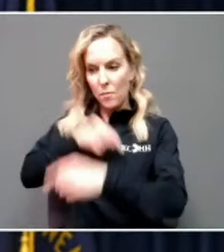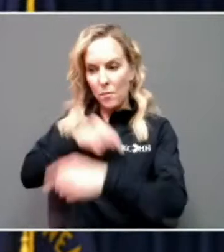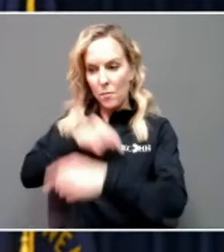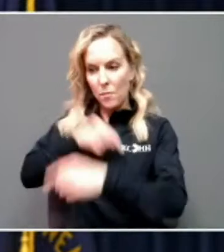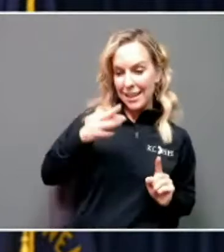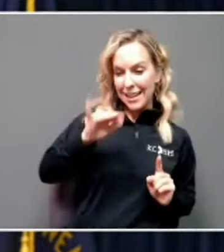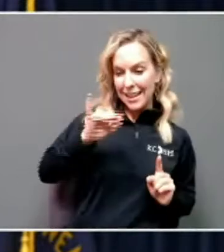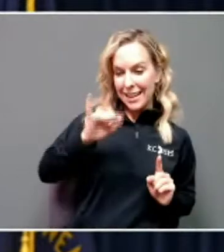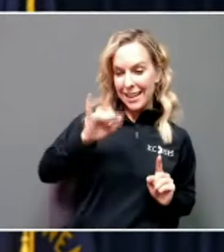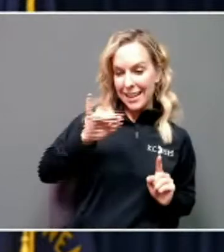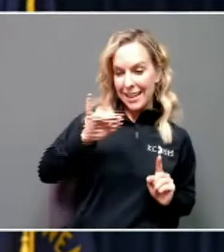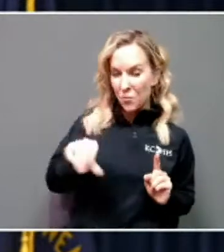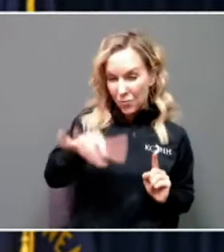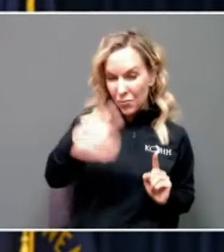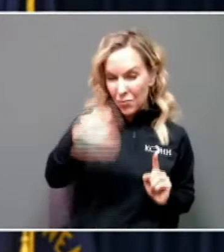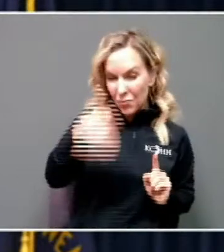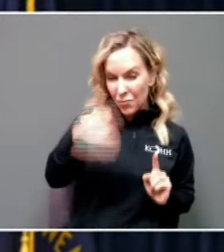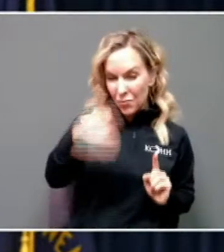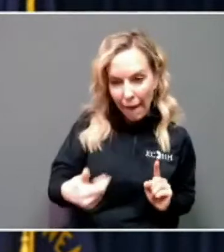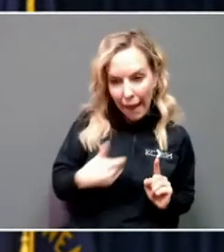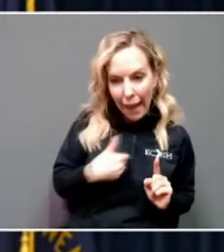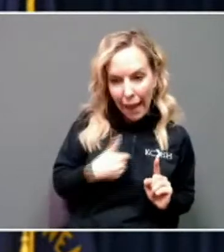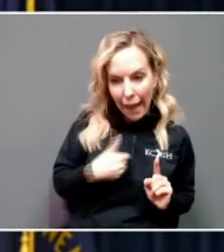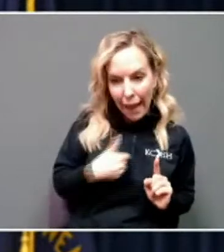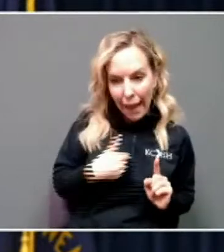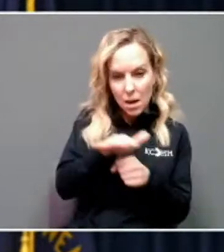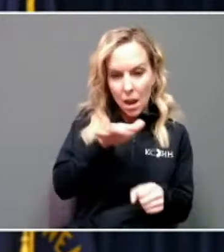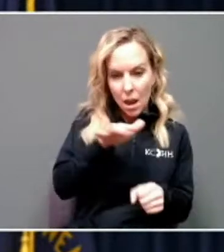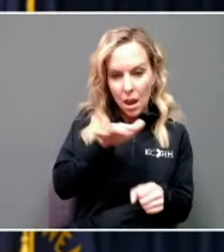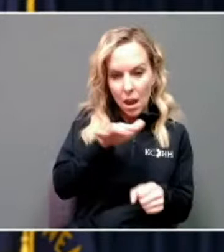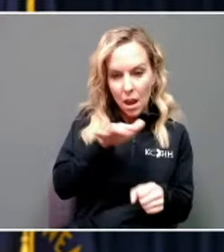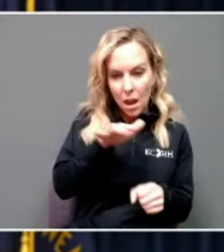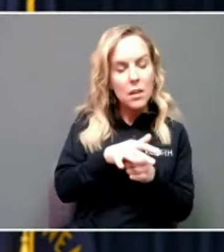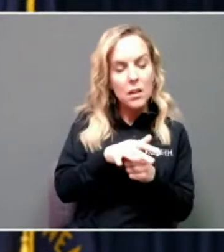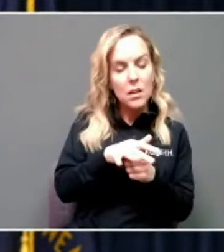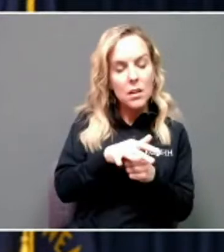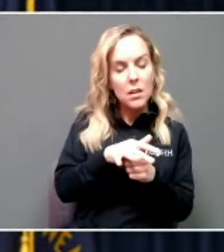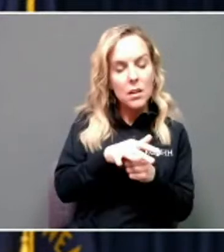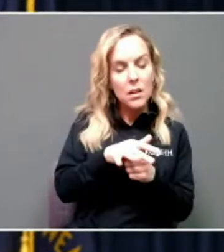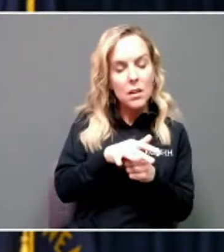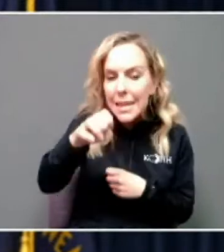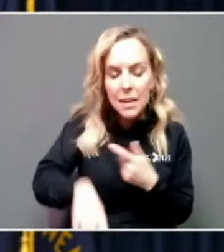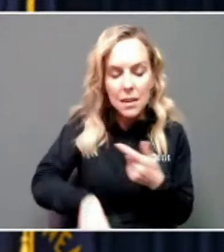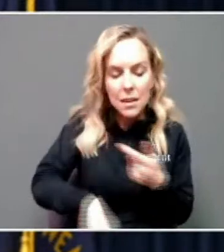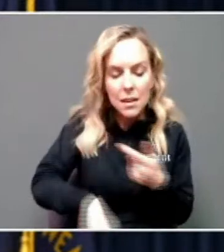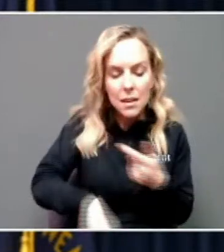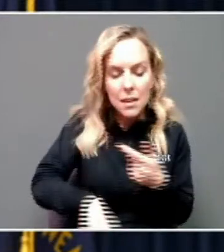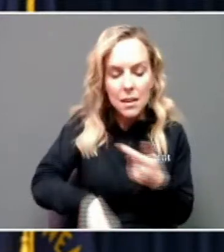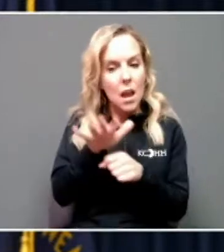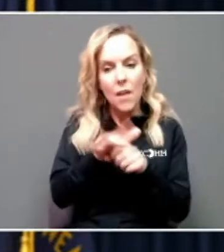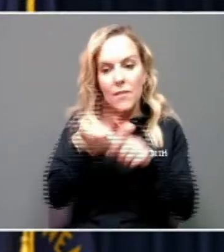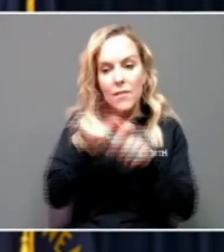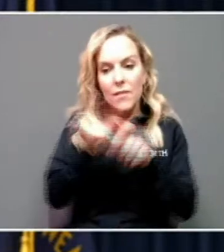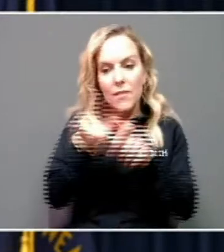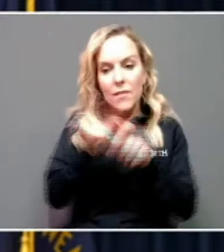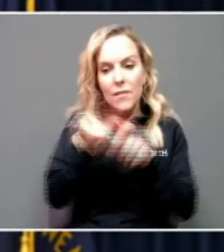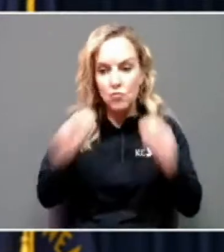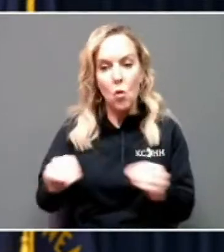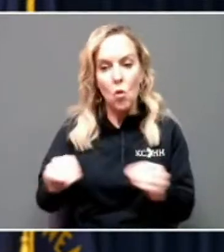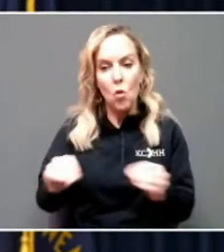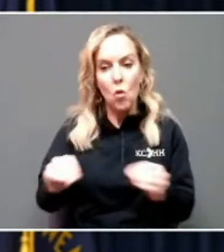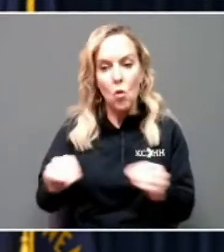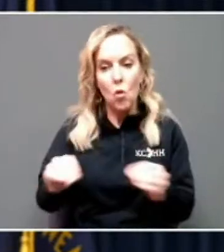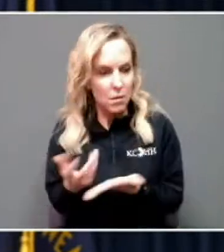2020, remember we had not enough PPE, we had not enough testing, we had no treatments for it. It had